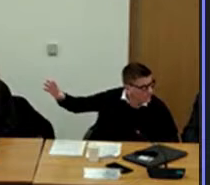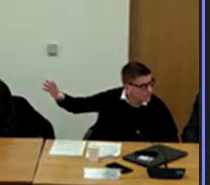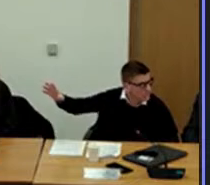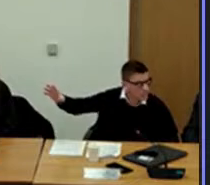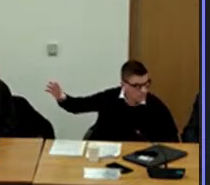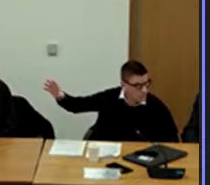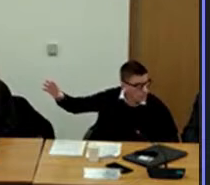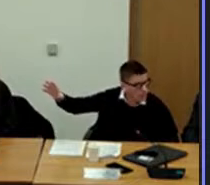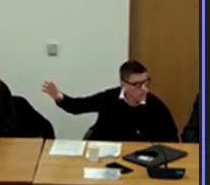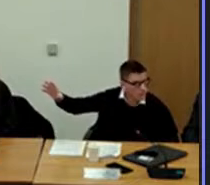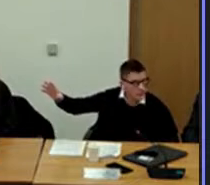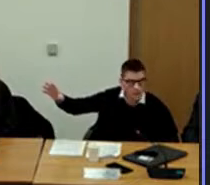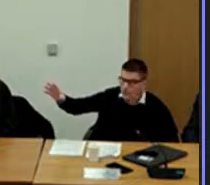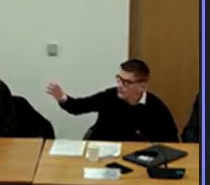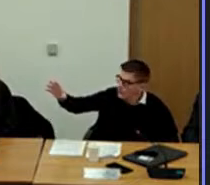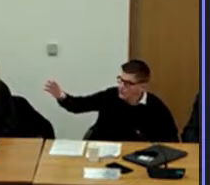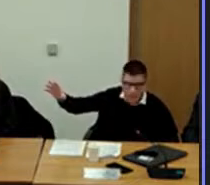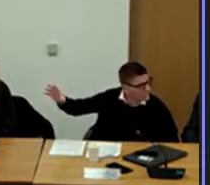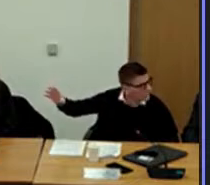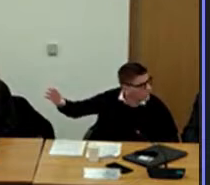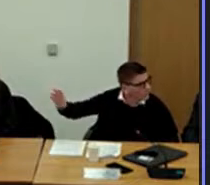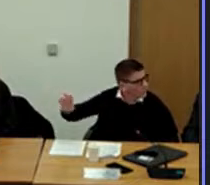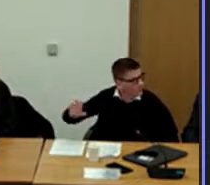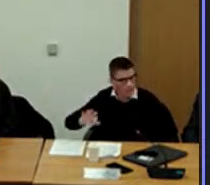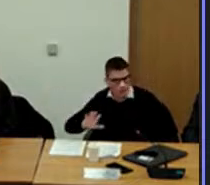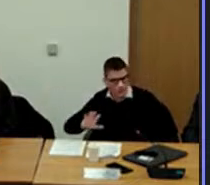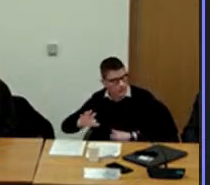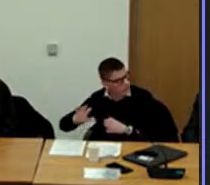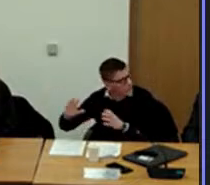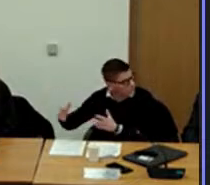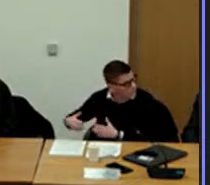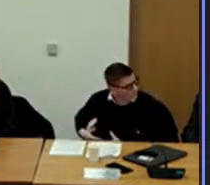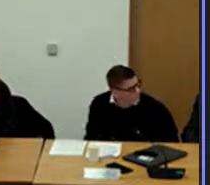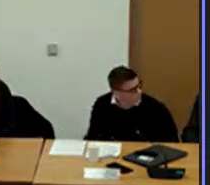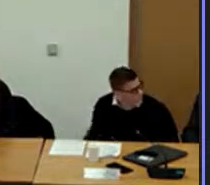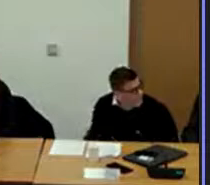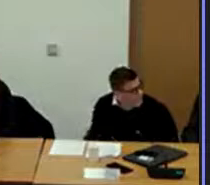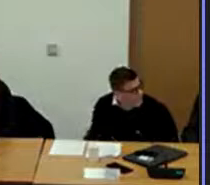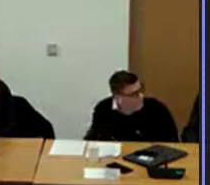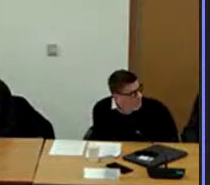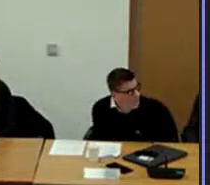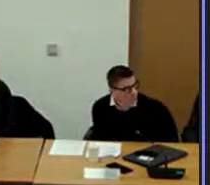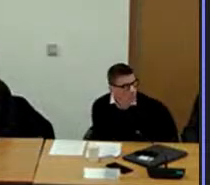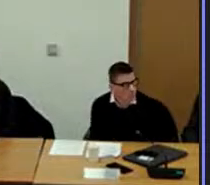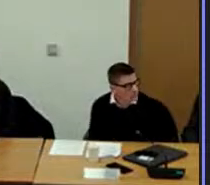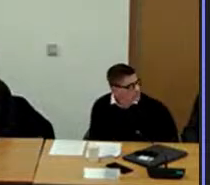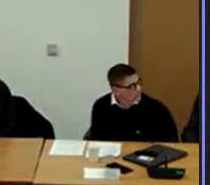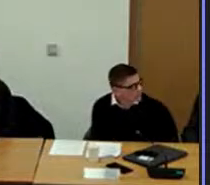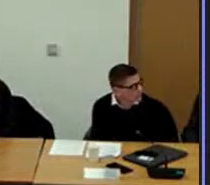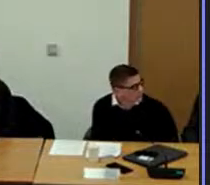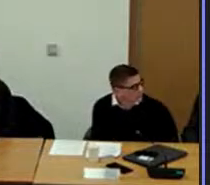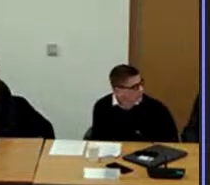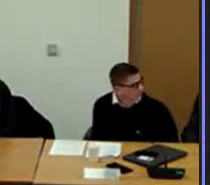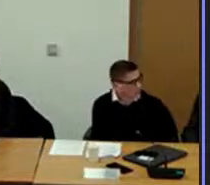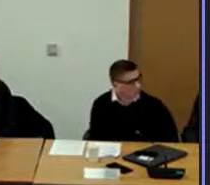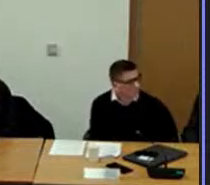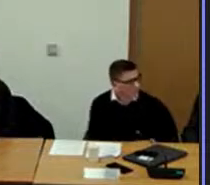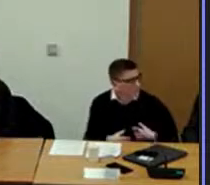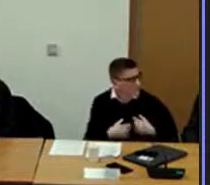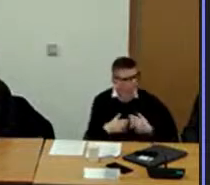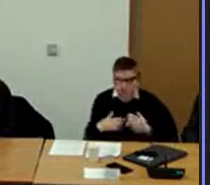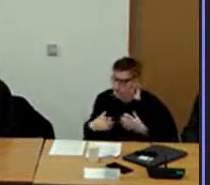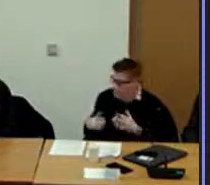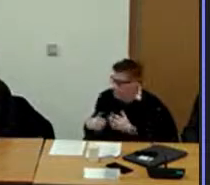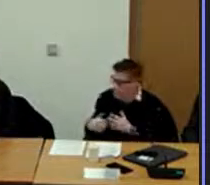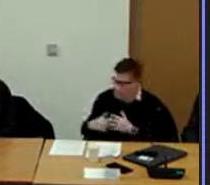full council. This is what we're aiming for in January. And then shortly after that, we'll put together an action